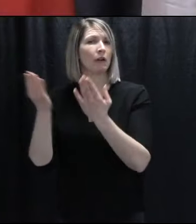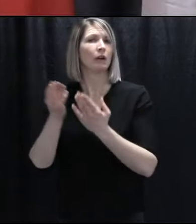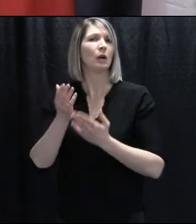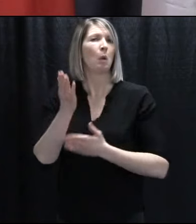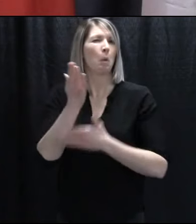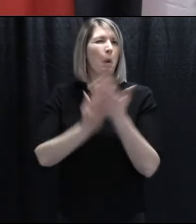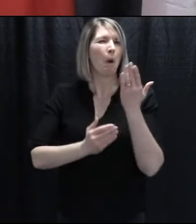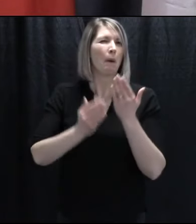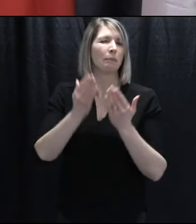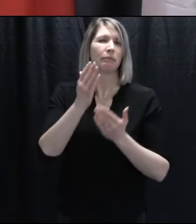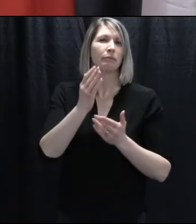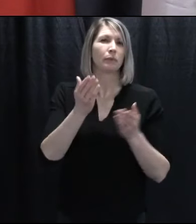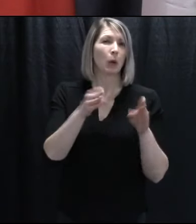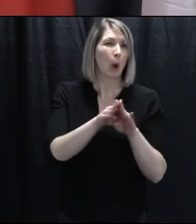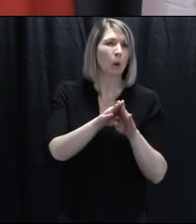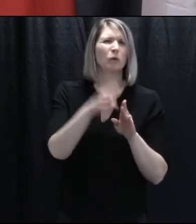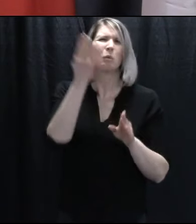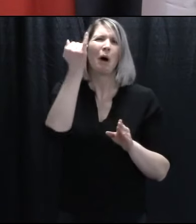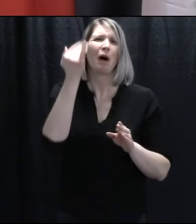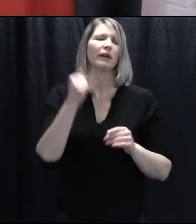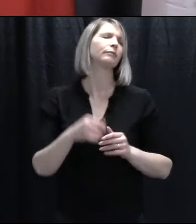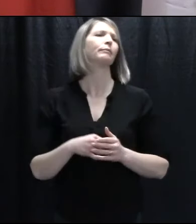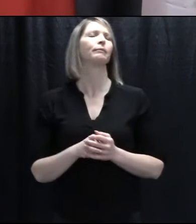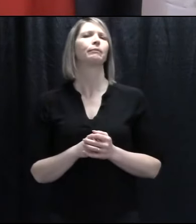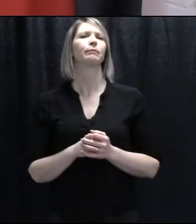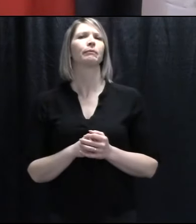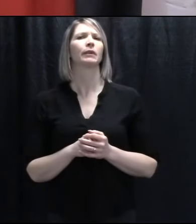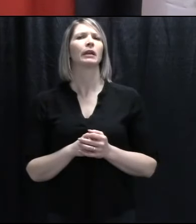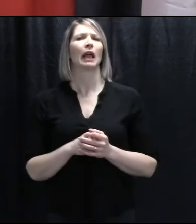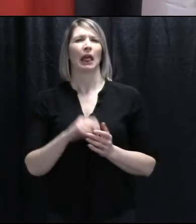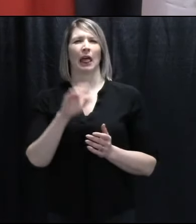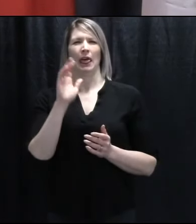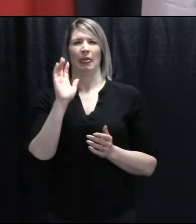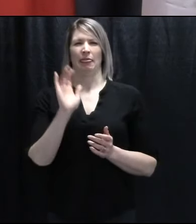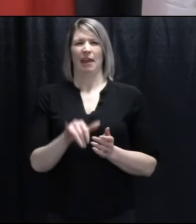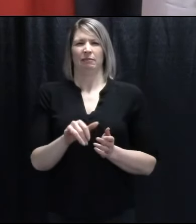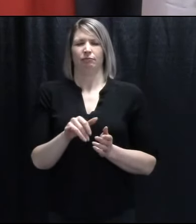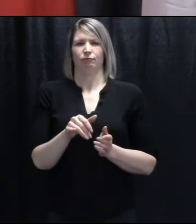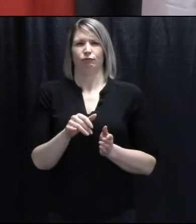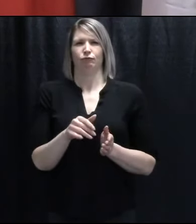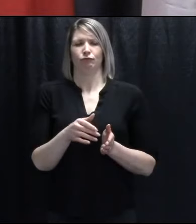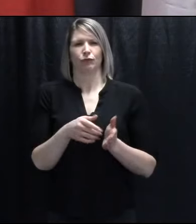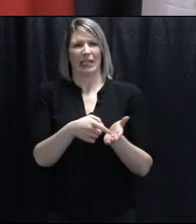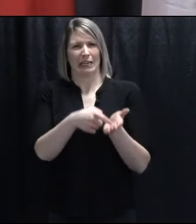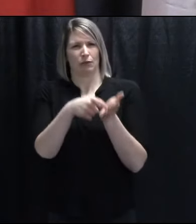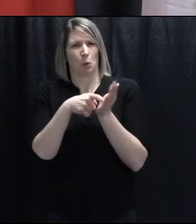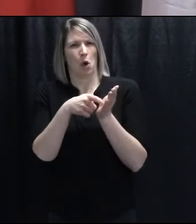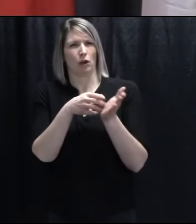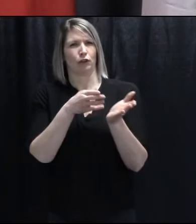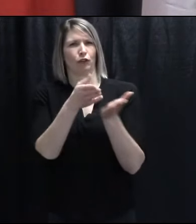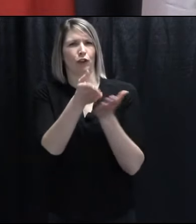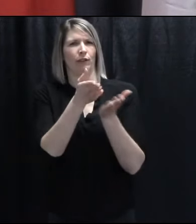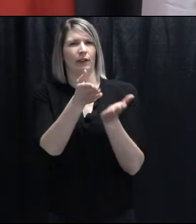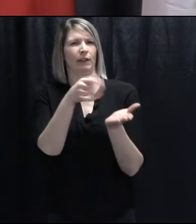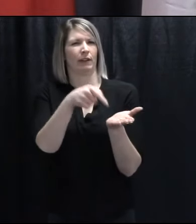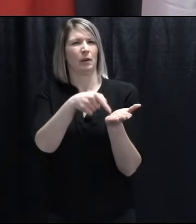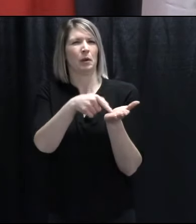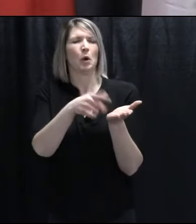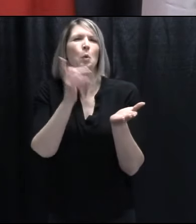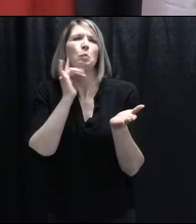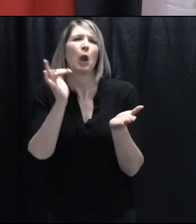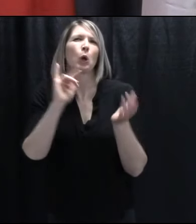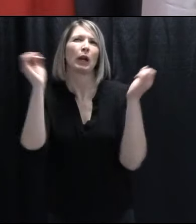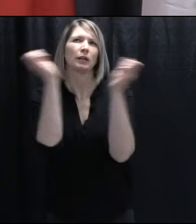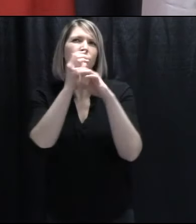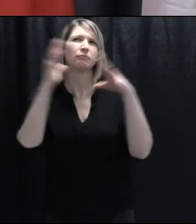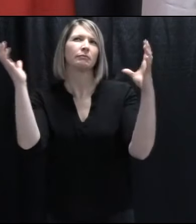at the definition of essential services, and as we've said, quite a few times now, realizing that this is not just